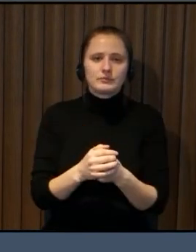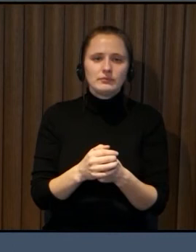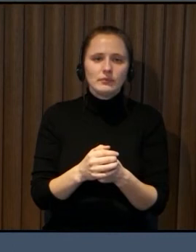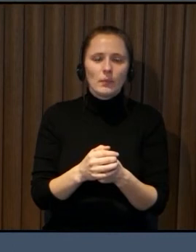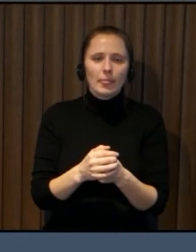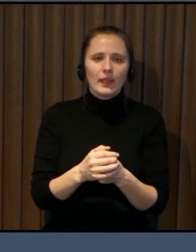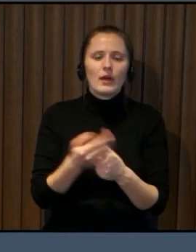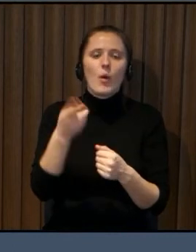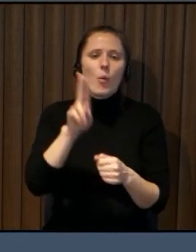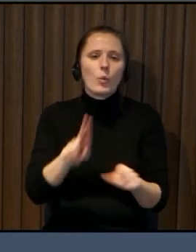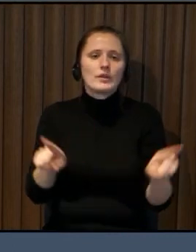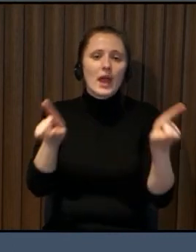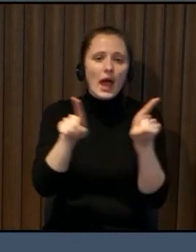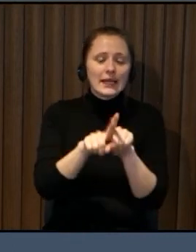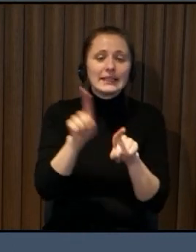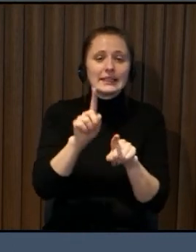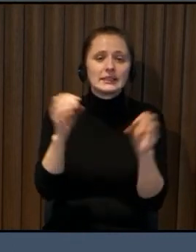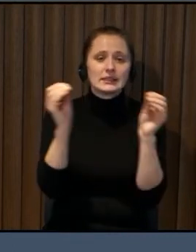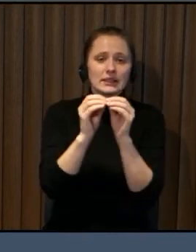just one, services or products.